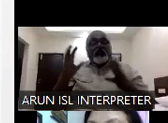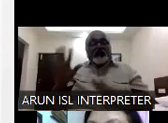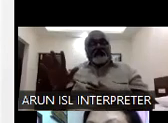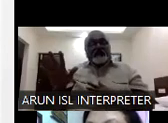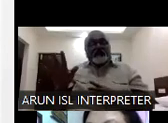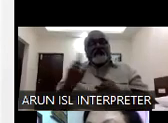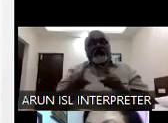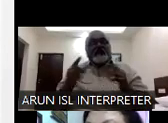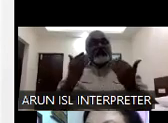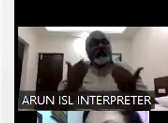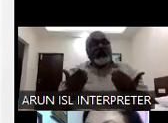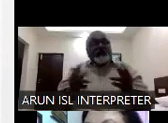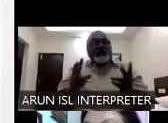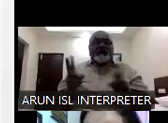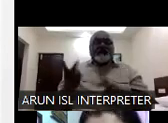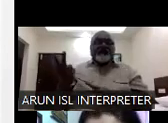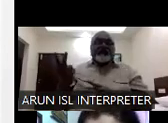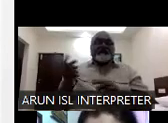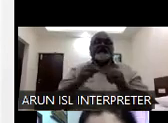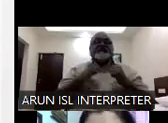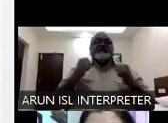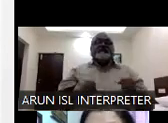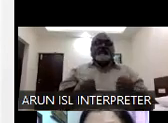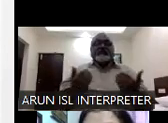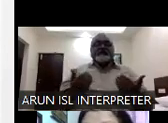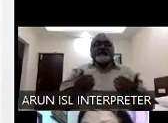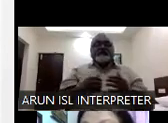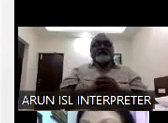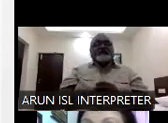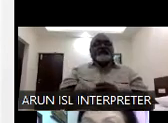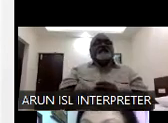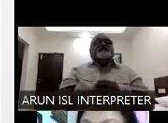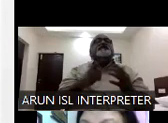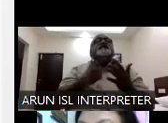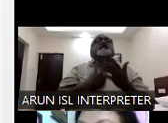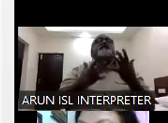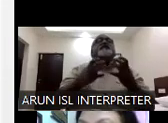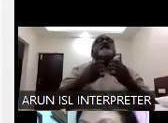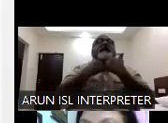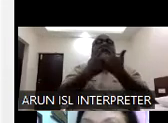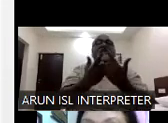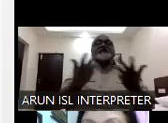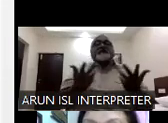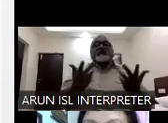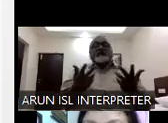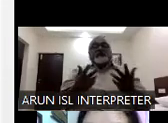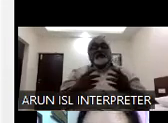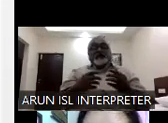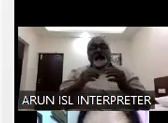a different kind of system in place. So what I'm trying to say, that activity mapping is also very